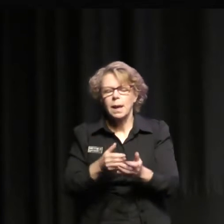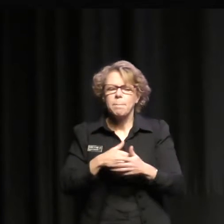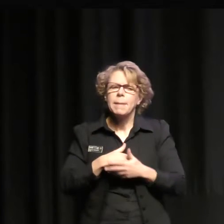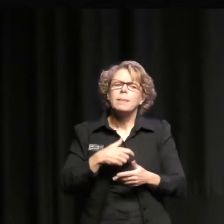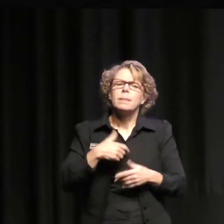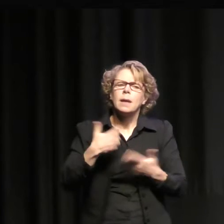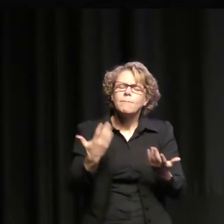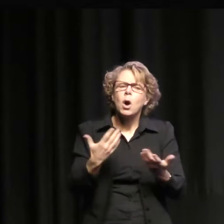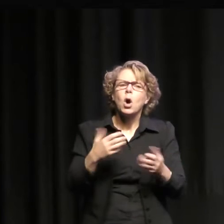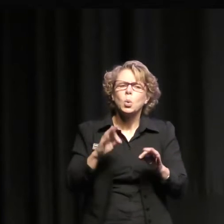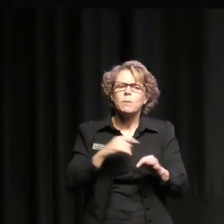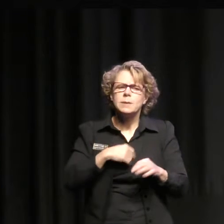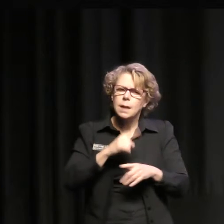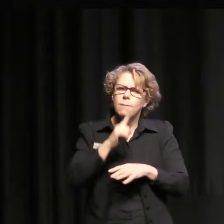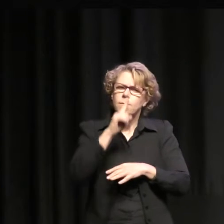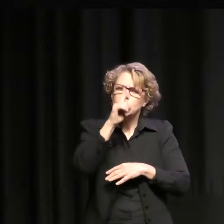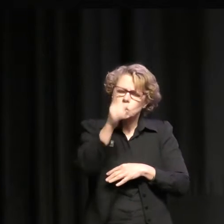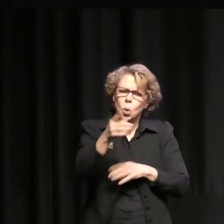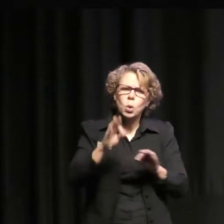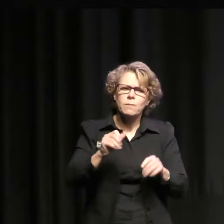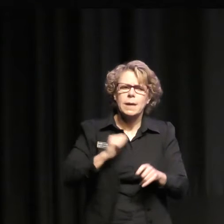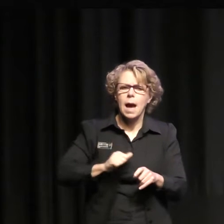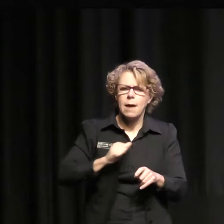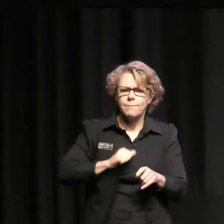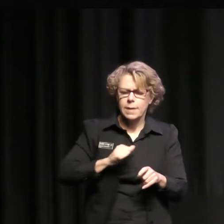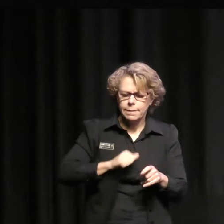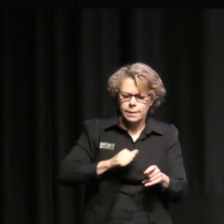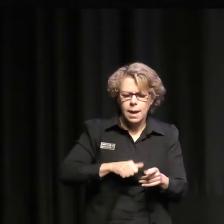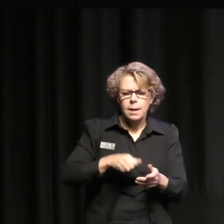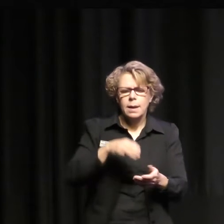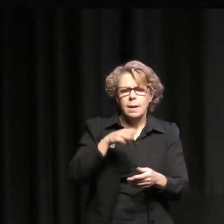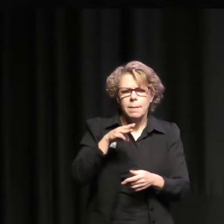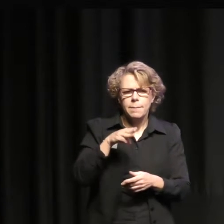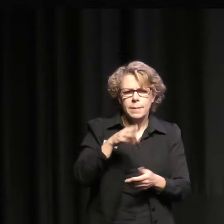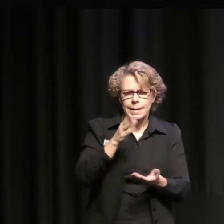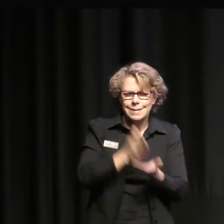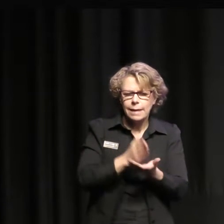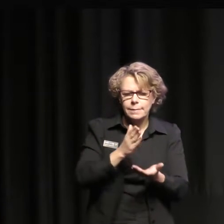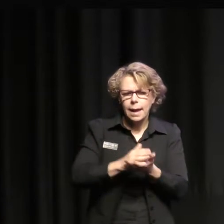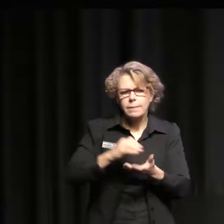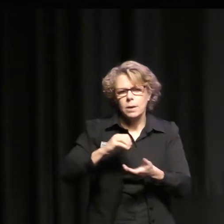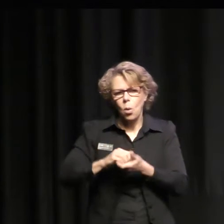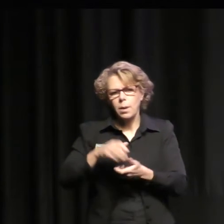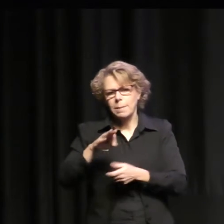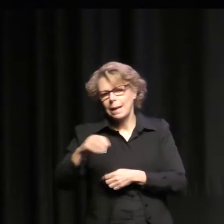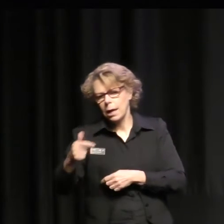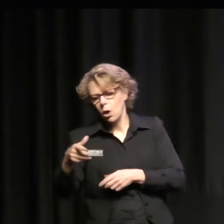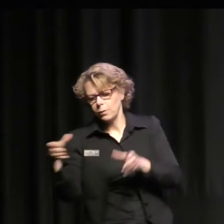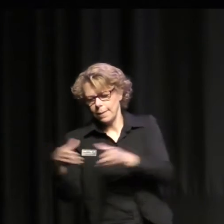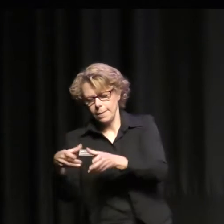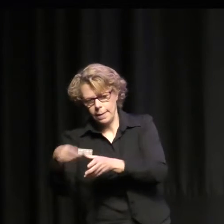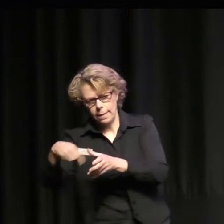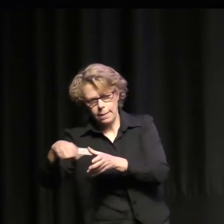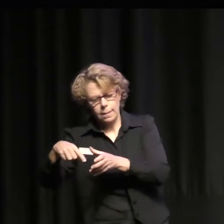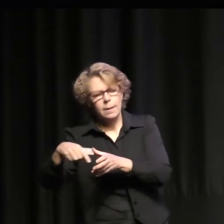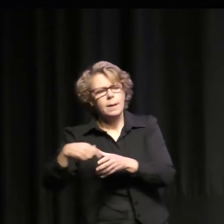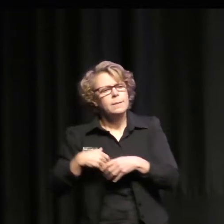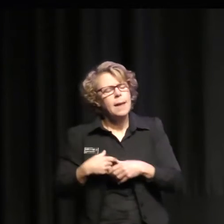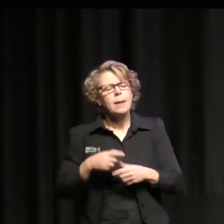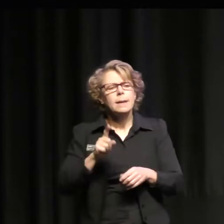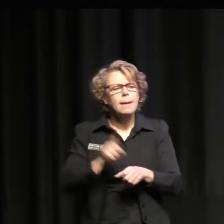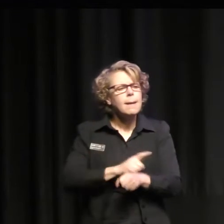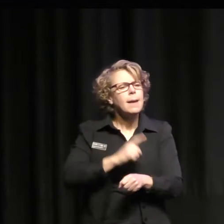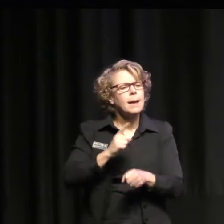the implications for rights and the Precariat is that systematically